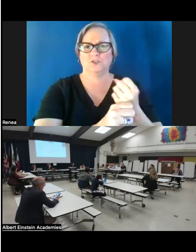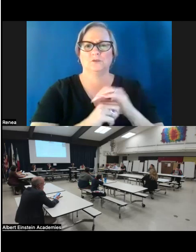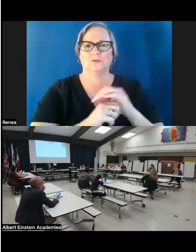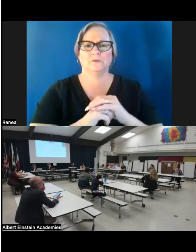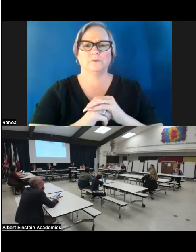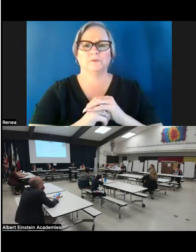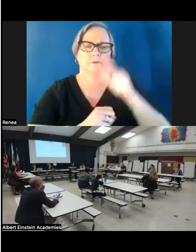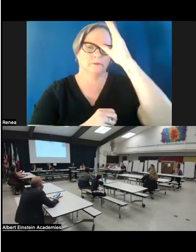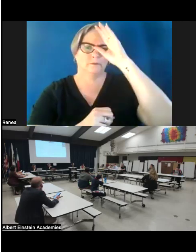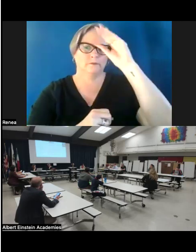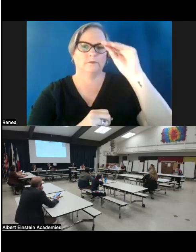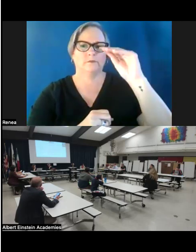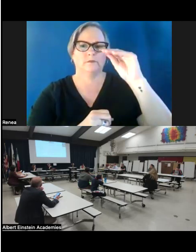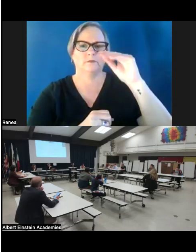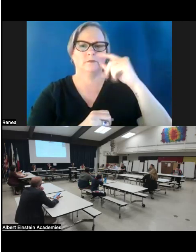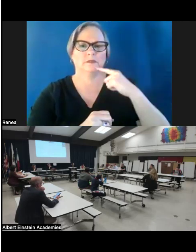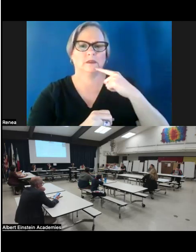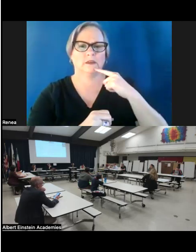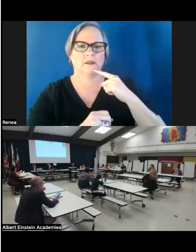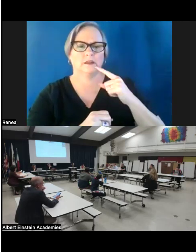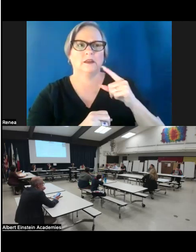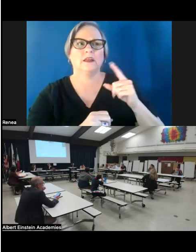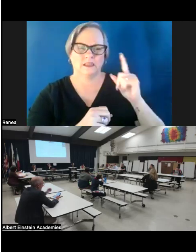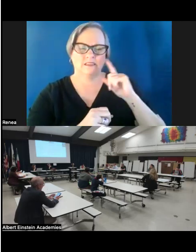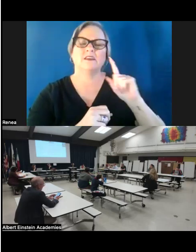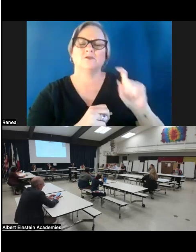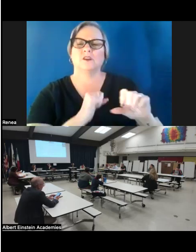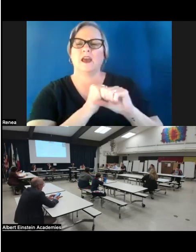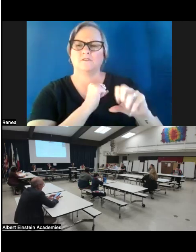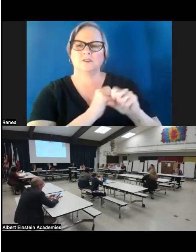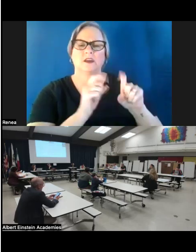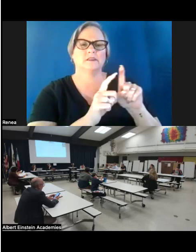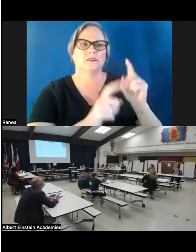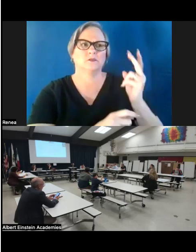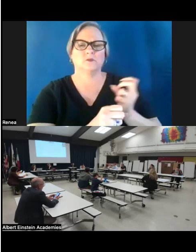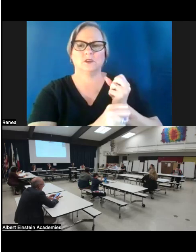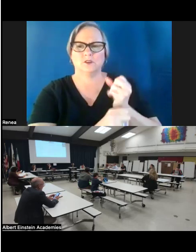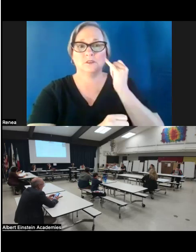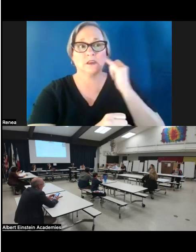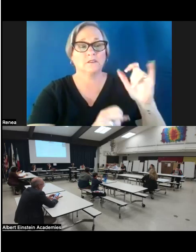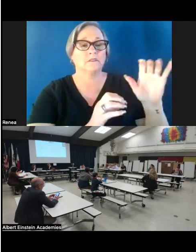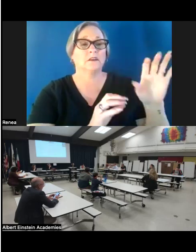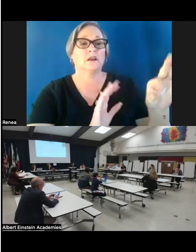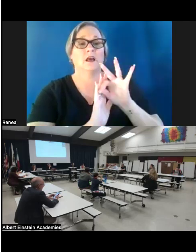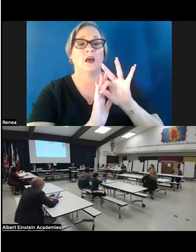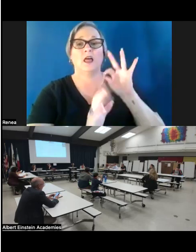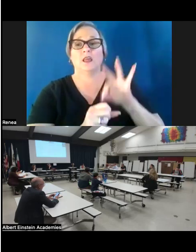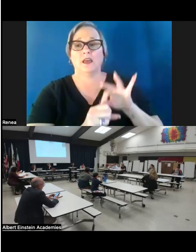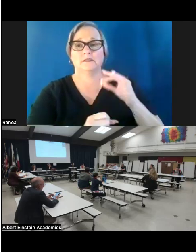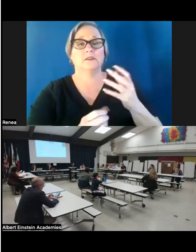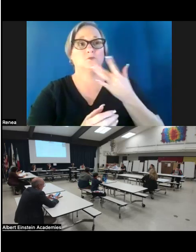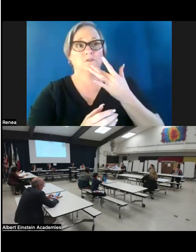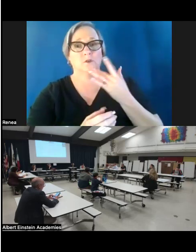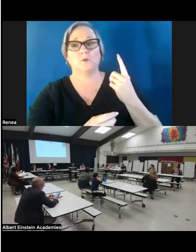it should be advertised as 2. 2. And then if somebody gets elected and they want to pick one, I think just to be simple,